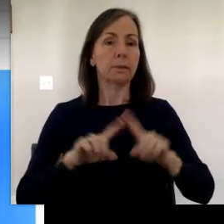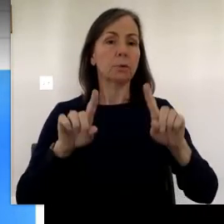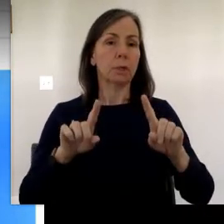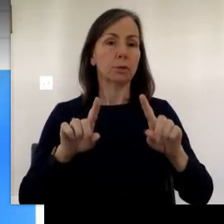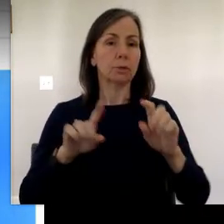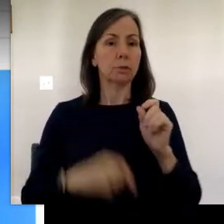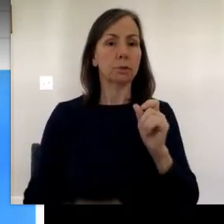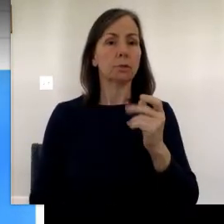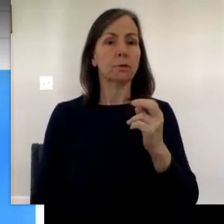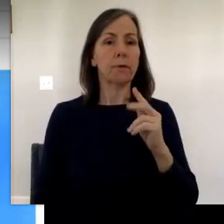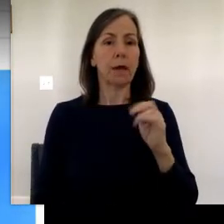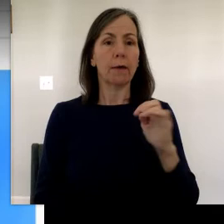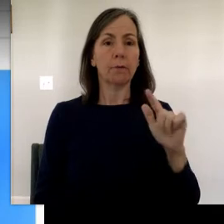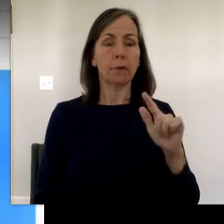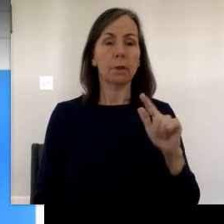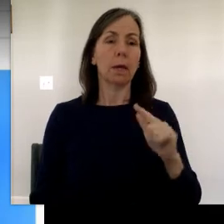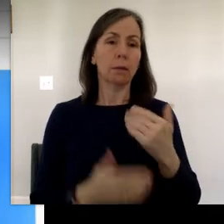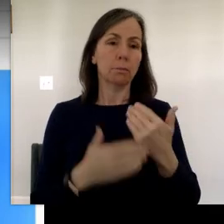and reproduction.